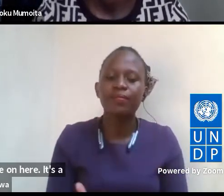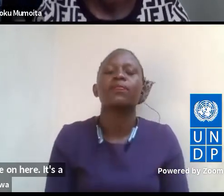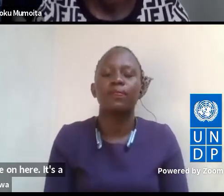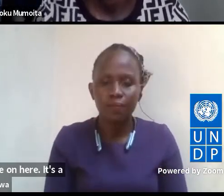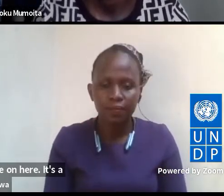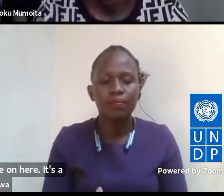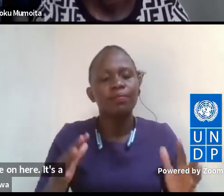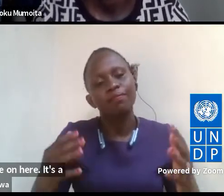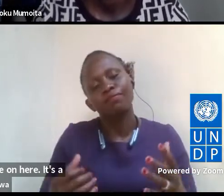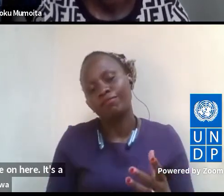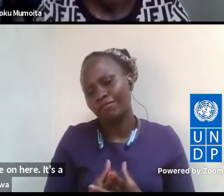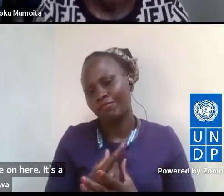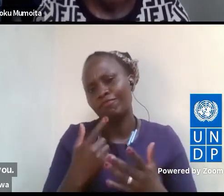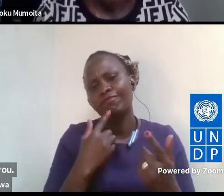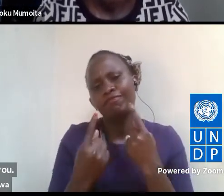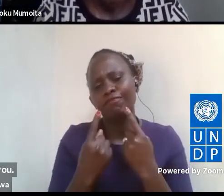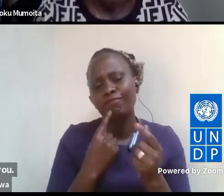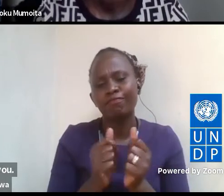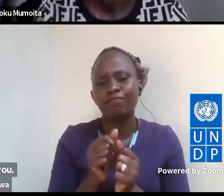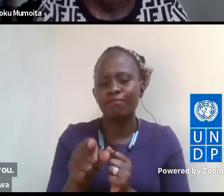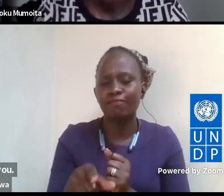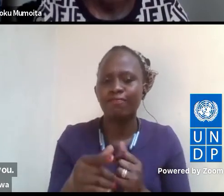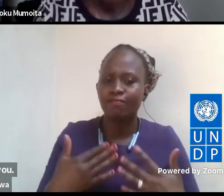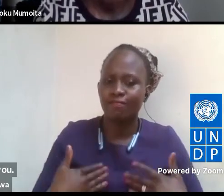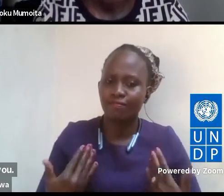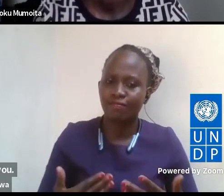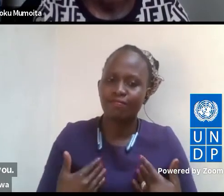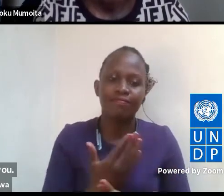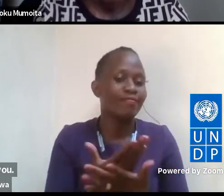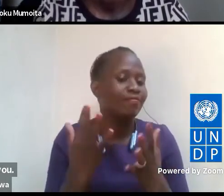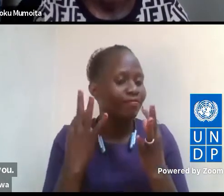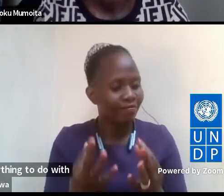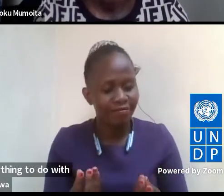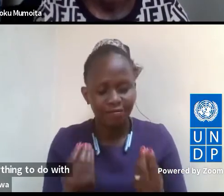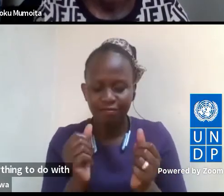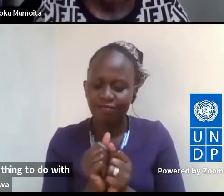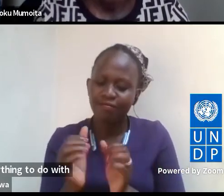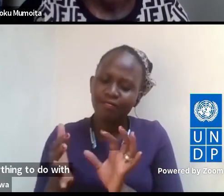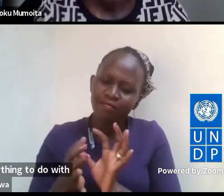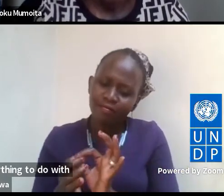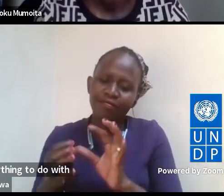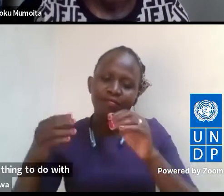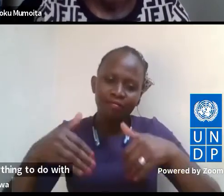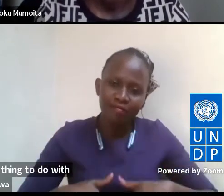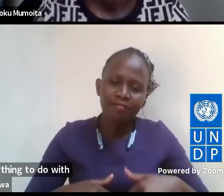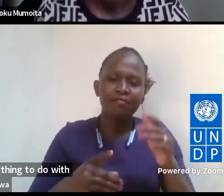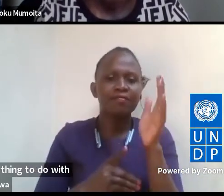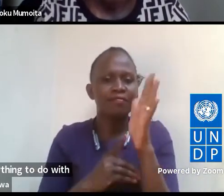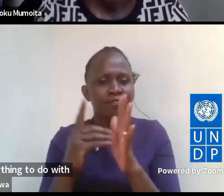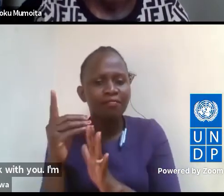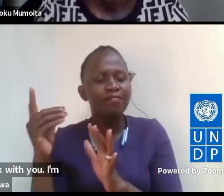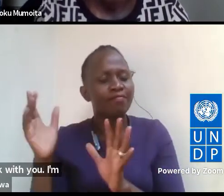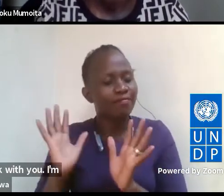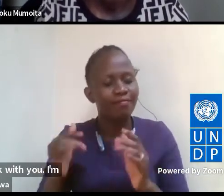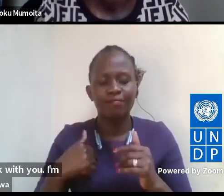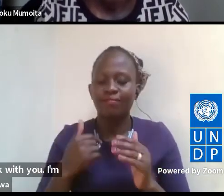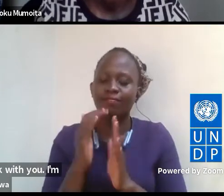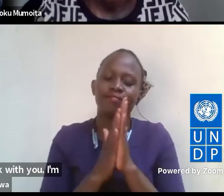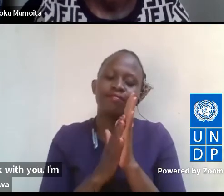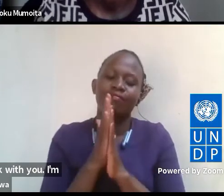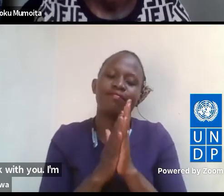you. I'm actually excited and delighted. Anything to do with youth and anything developmental of this kind really inspires me. So thank